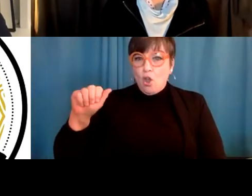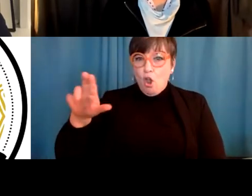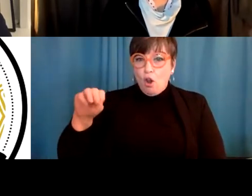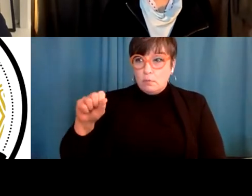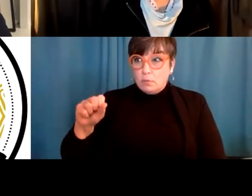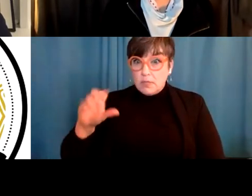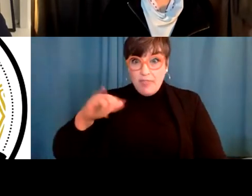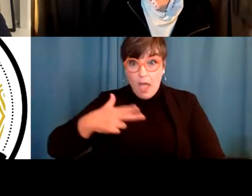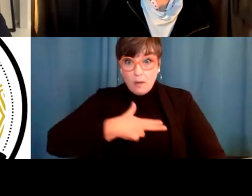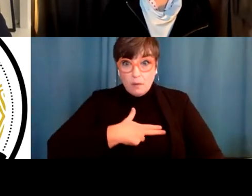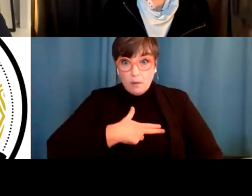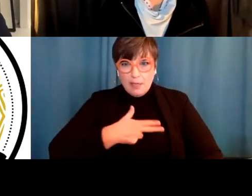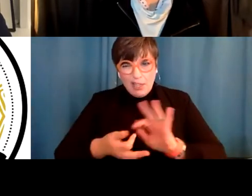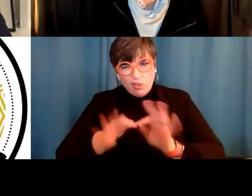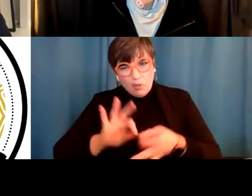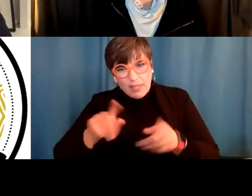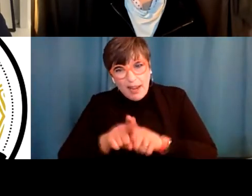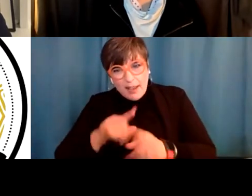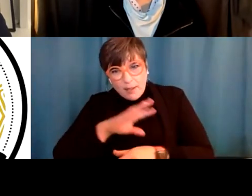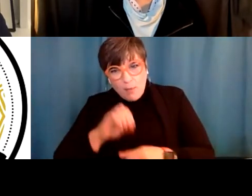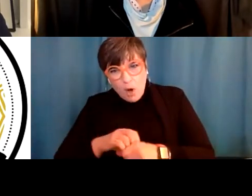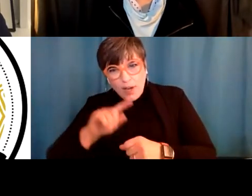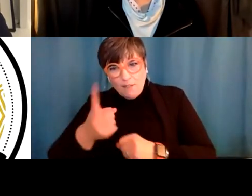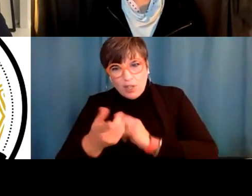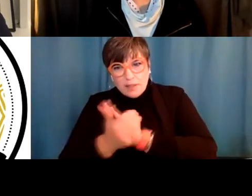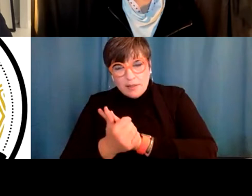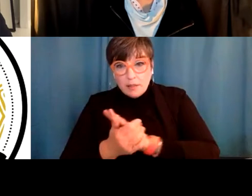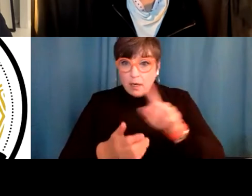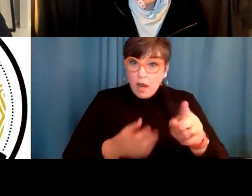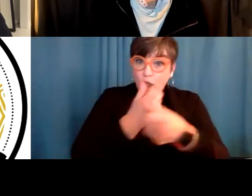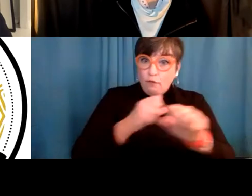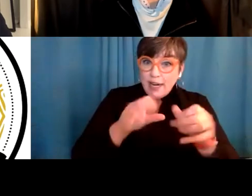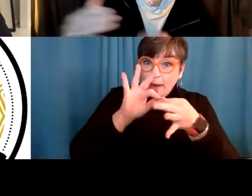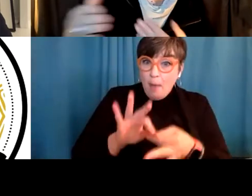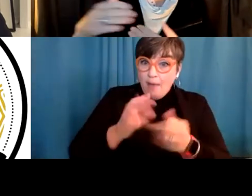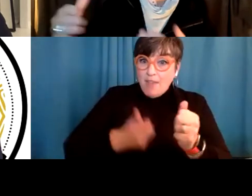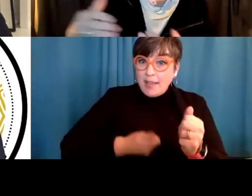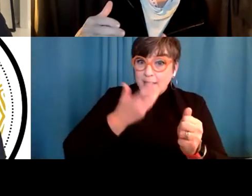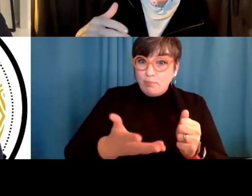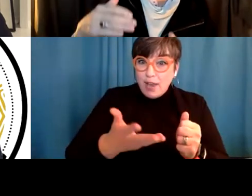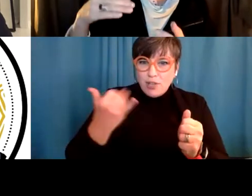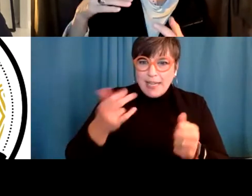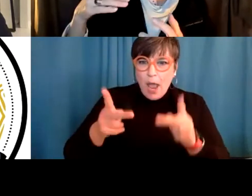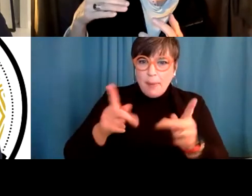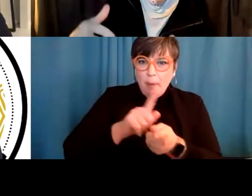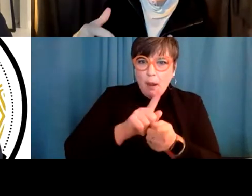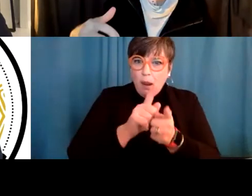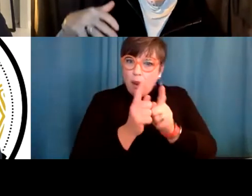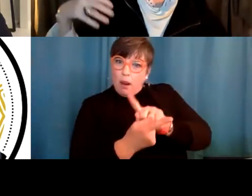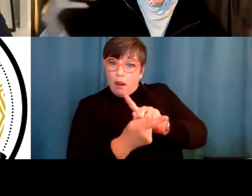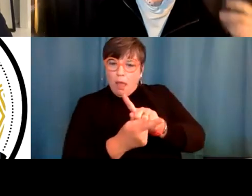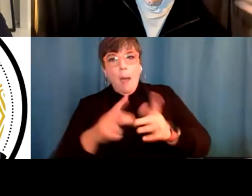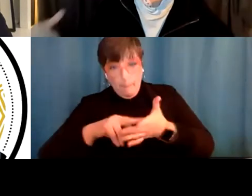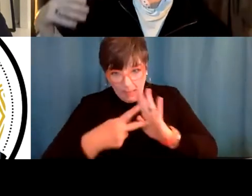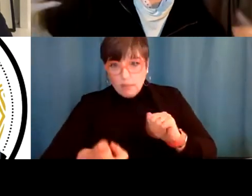a part of the First Amendment, an extension of the freedom of expression. And those are the battles you see in lawmakers